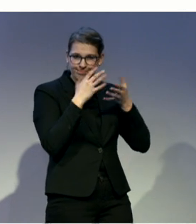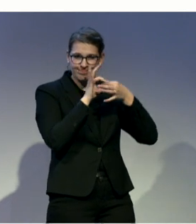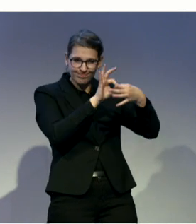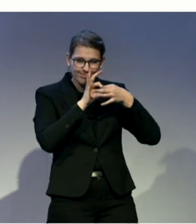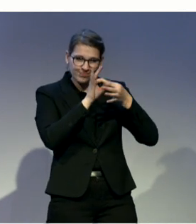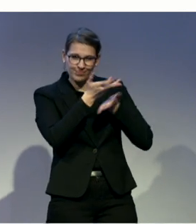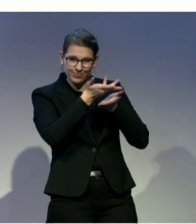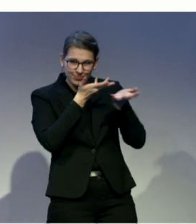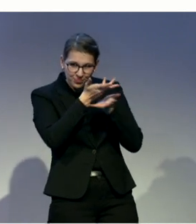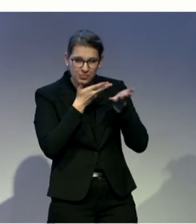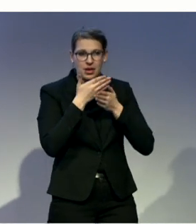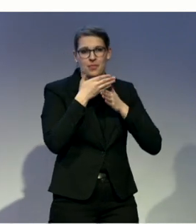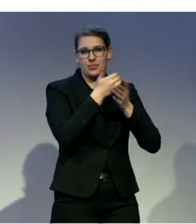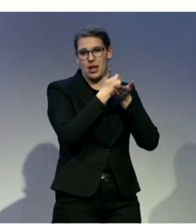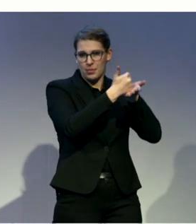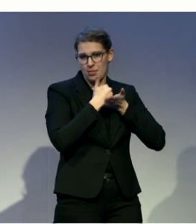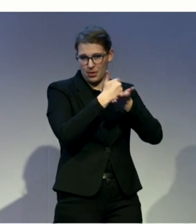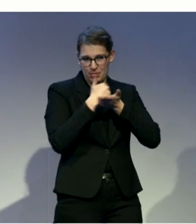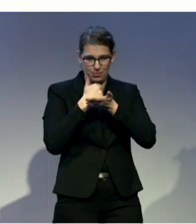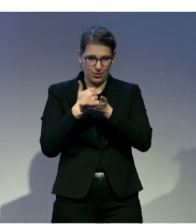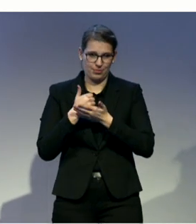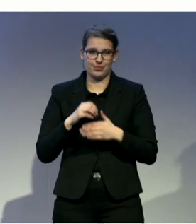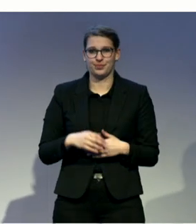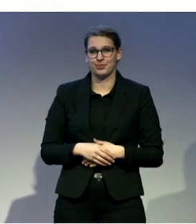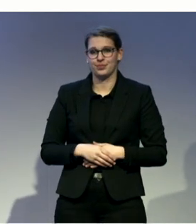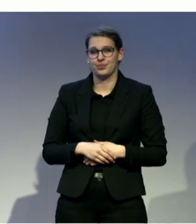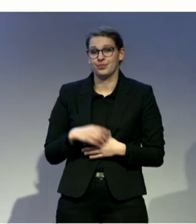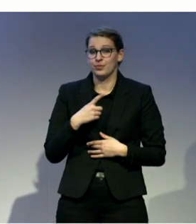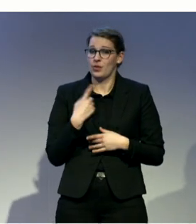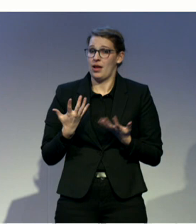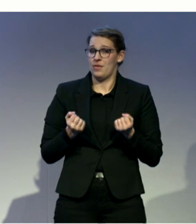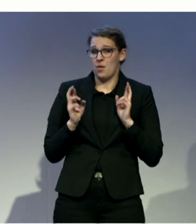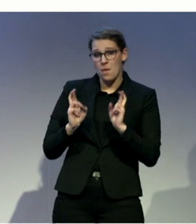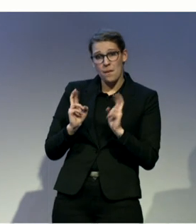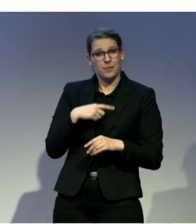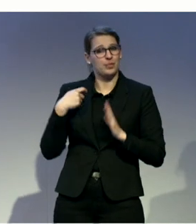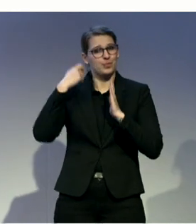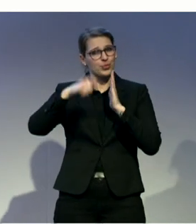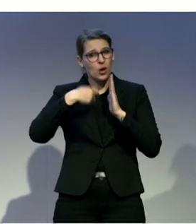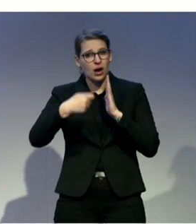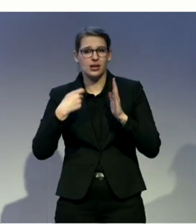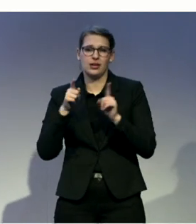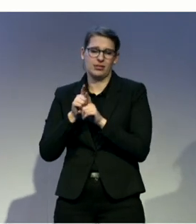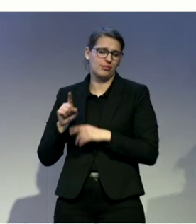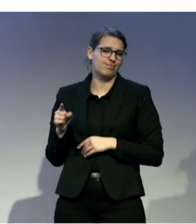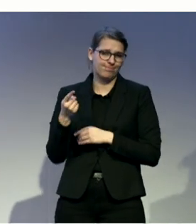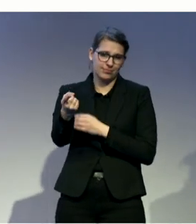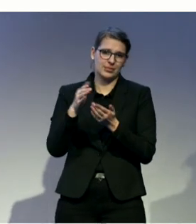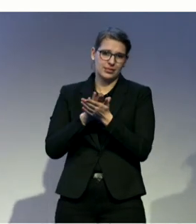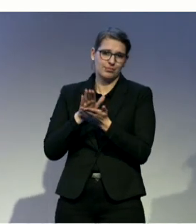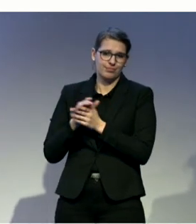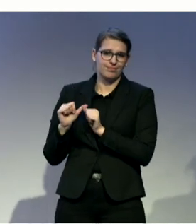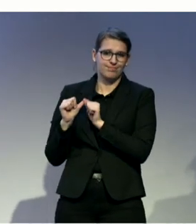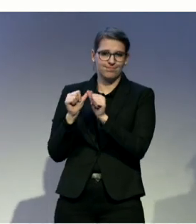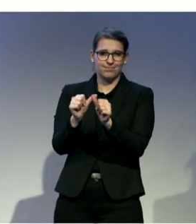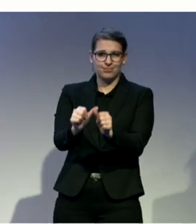beneficiaries. And we hope that our project is sustainable, because government promised to support